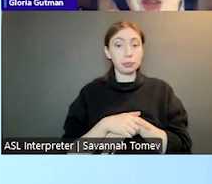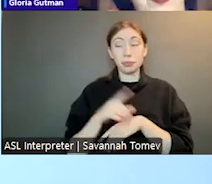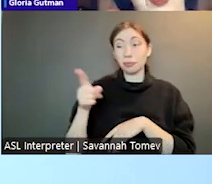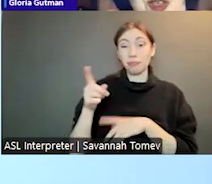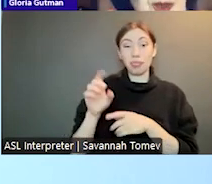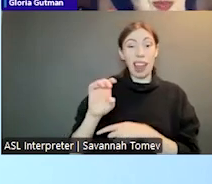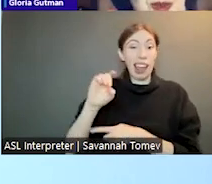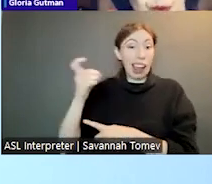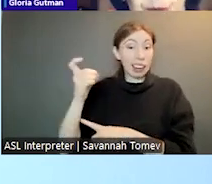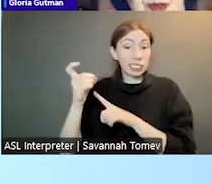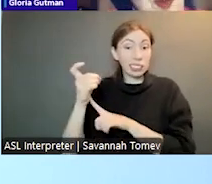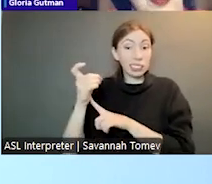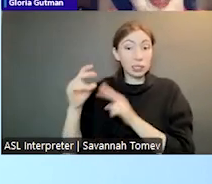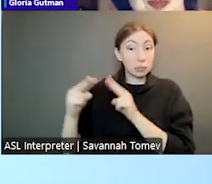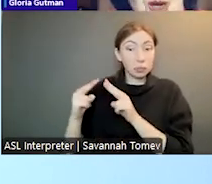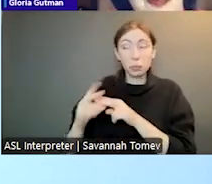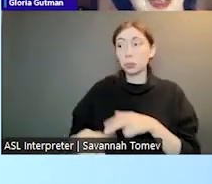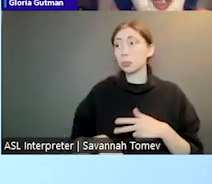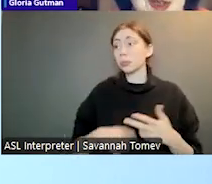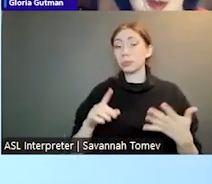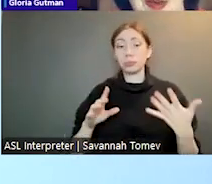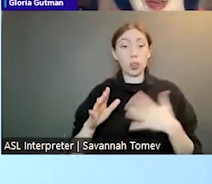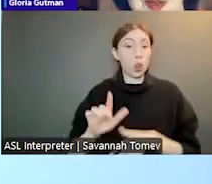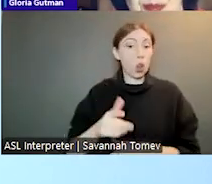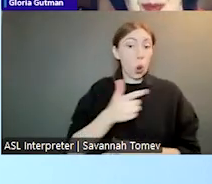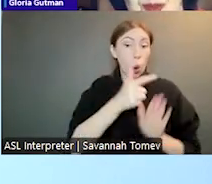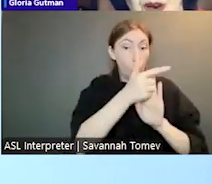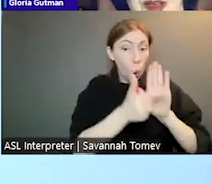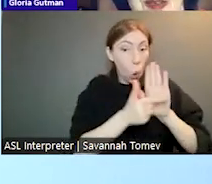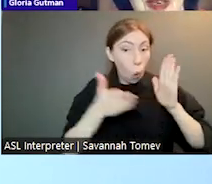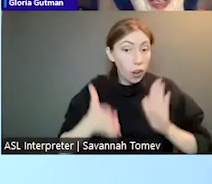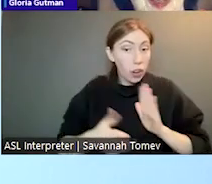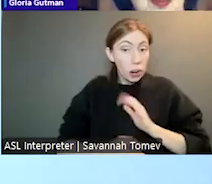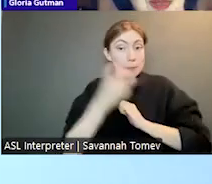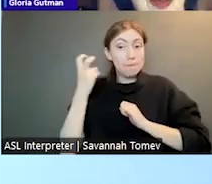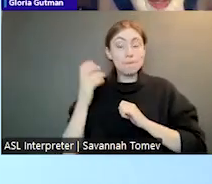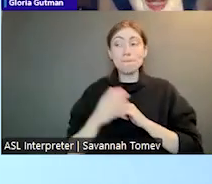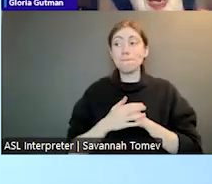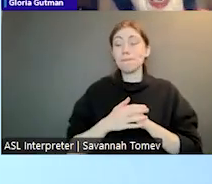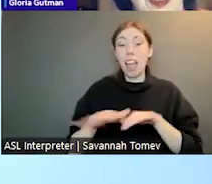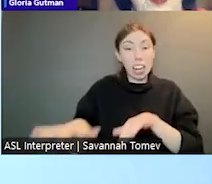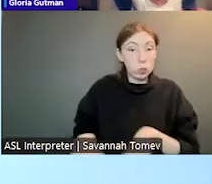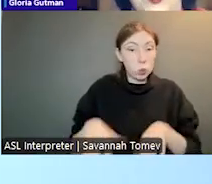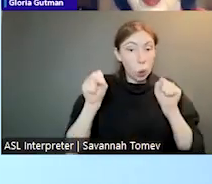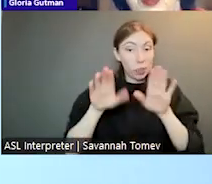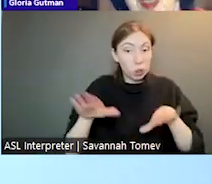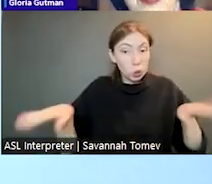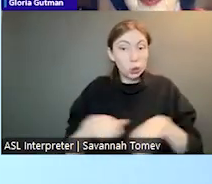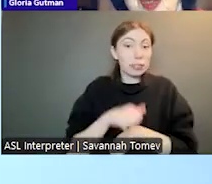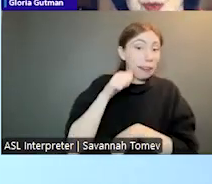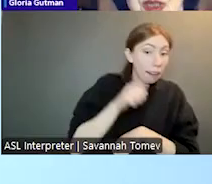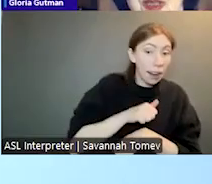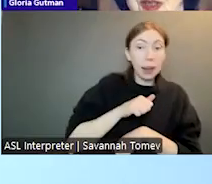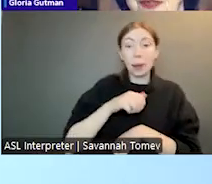ex-spouse. They talked about lawyers ripping them off. They talked about adopted child, aunt, brother. Somebody said a guy